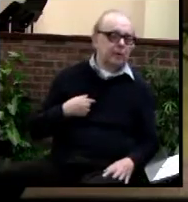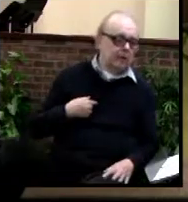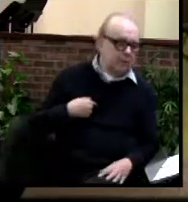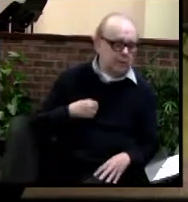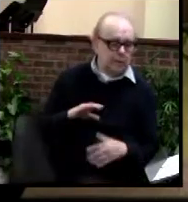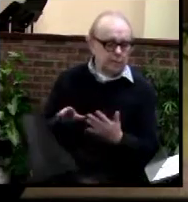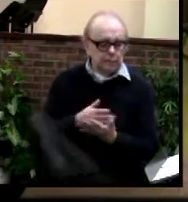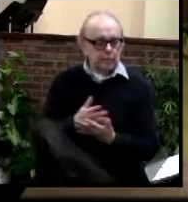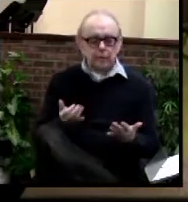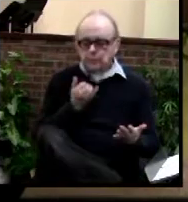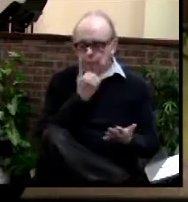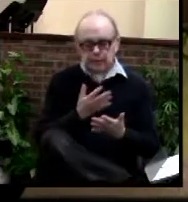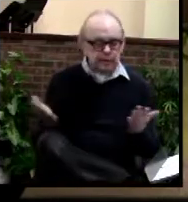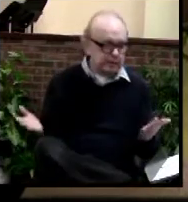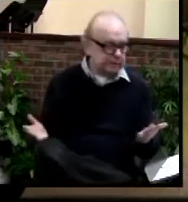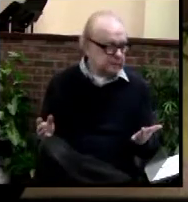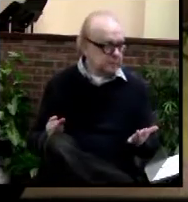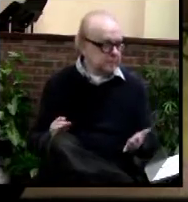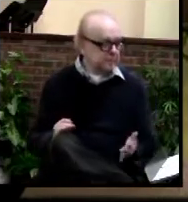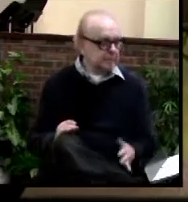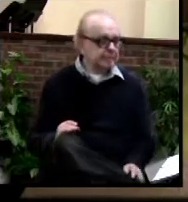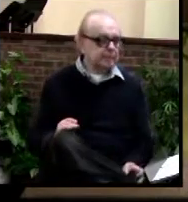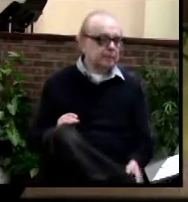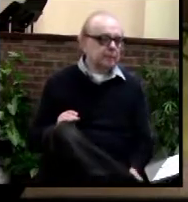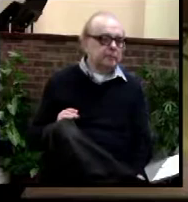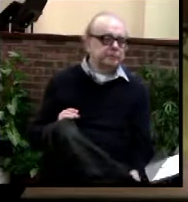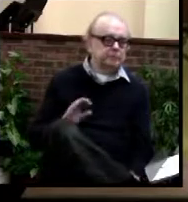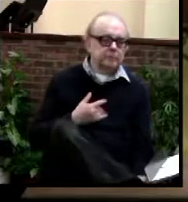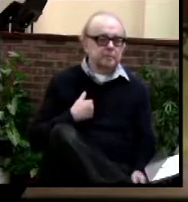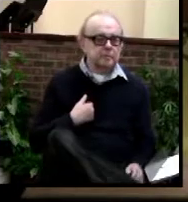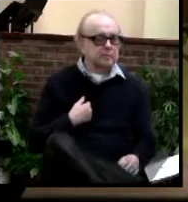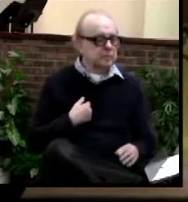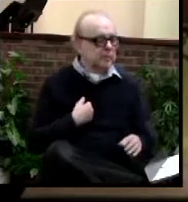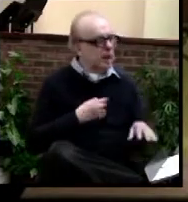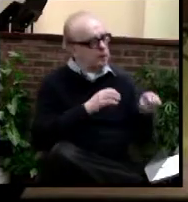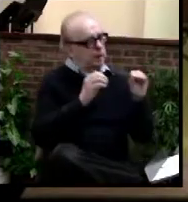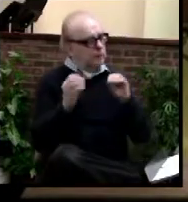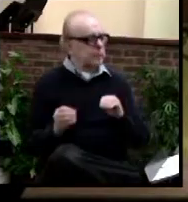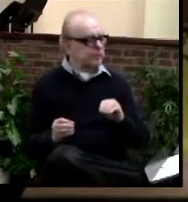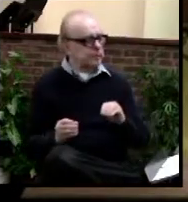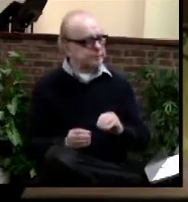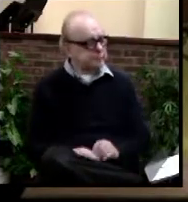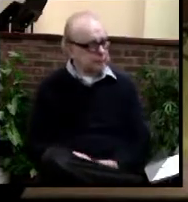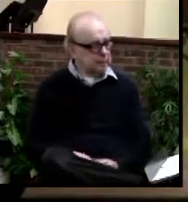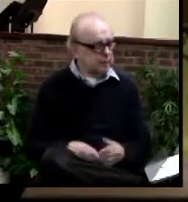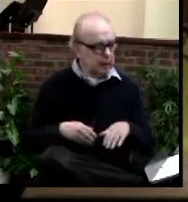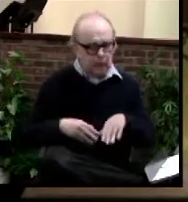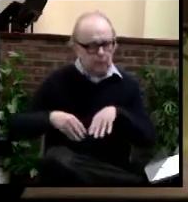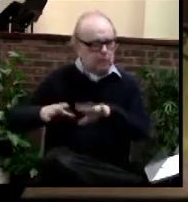the wrong things. Okay? So, how do I move away